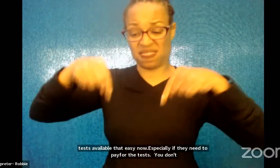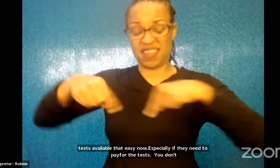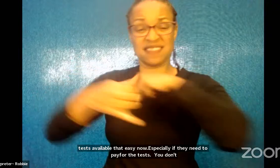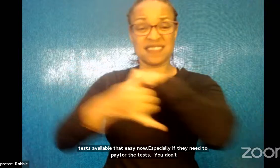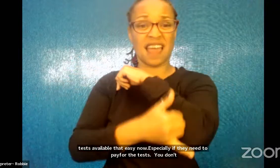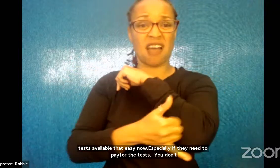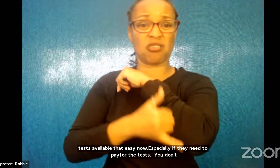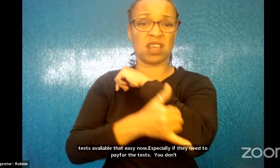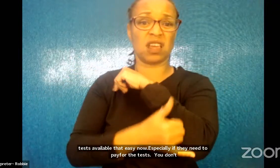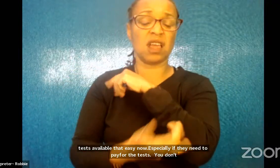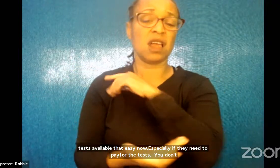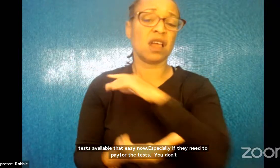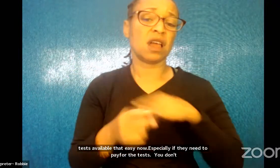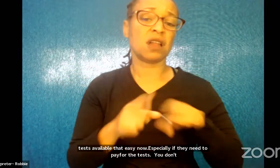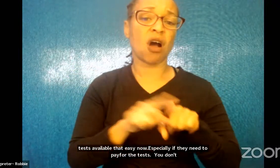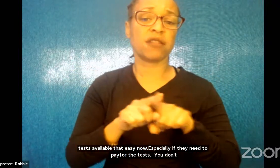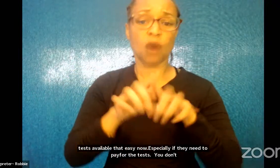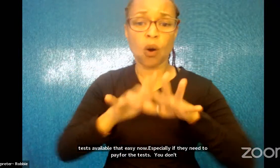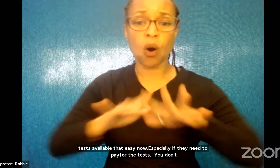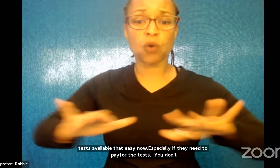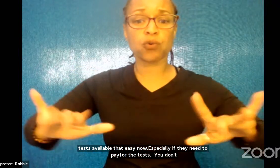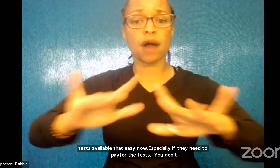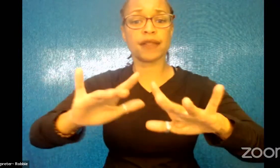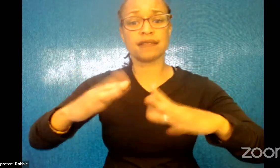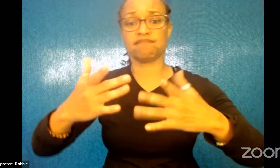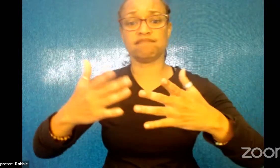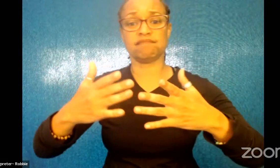as across the entire country.